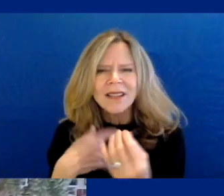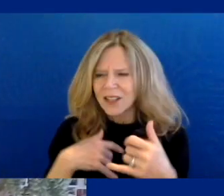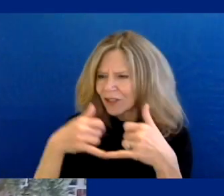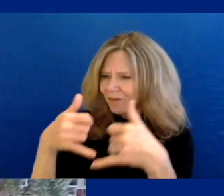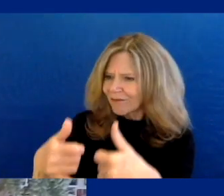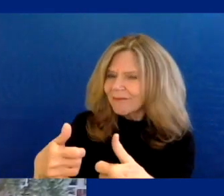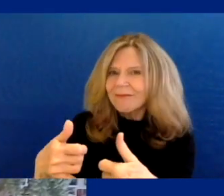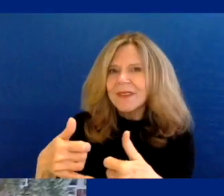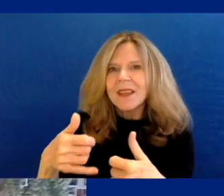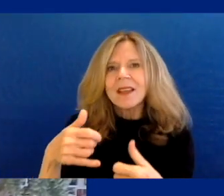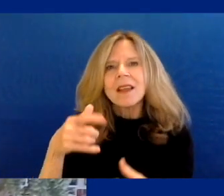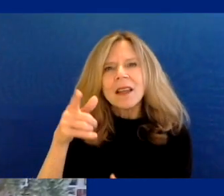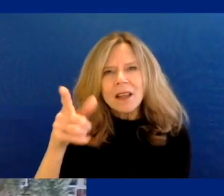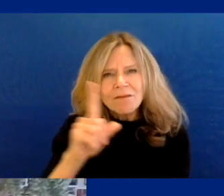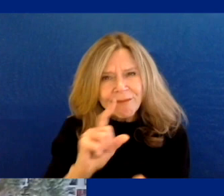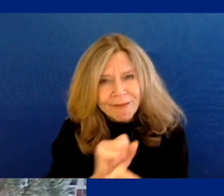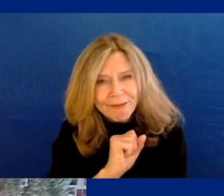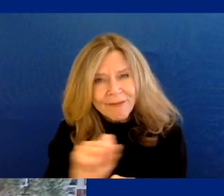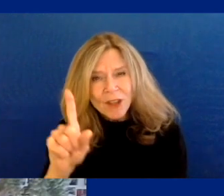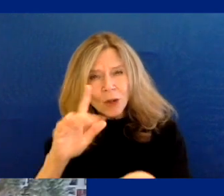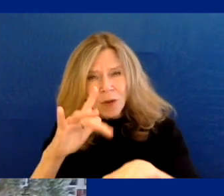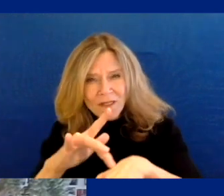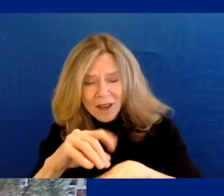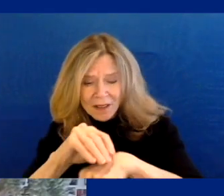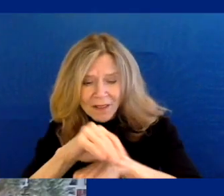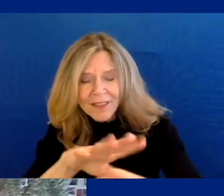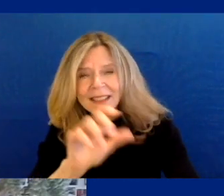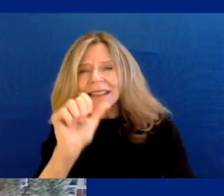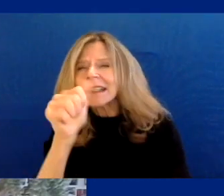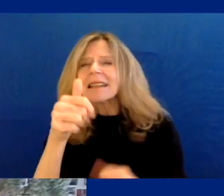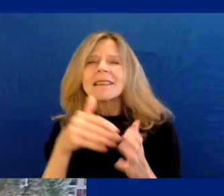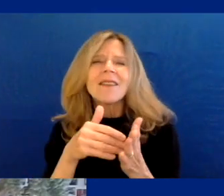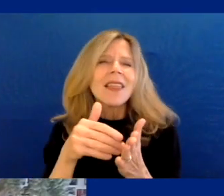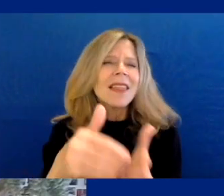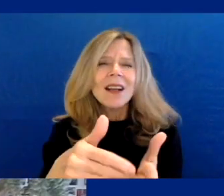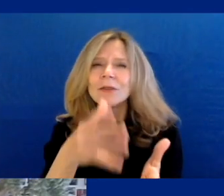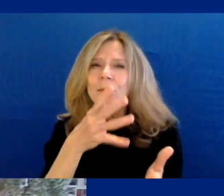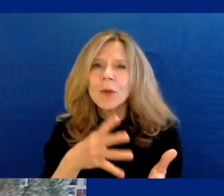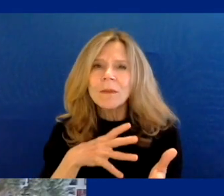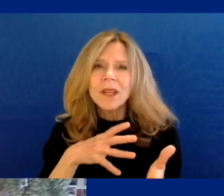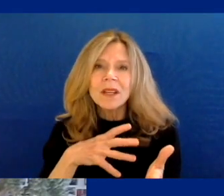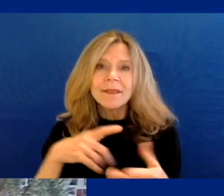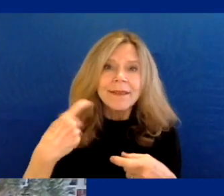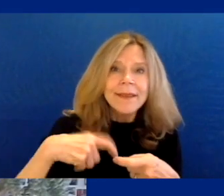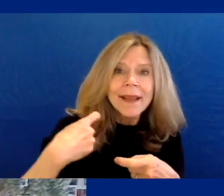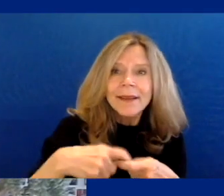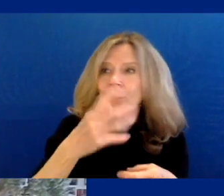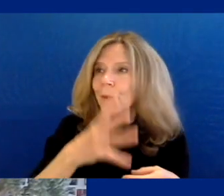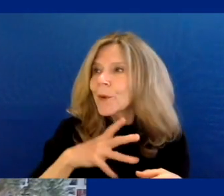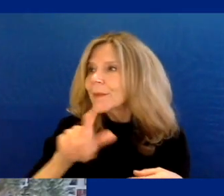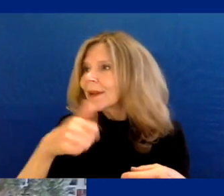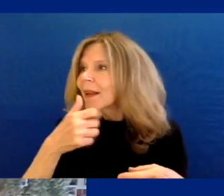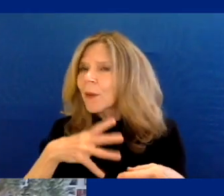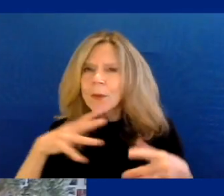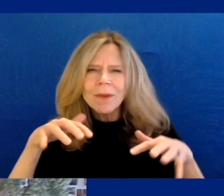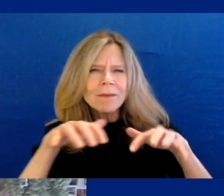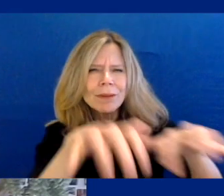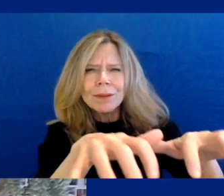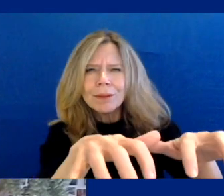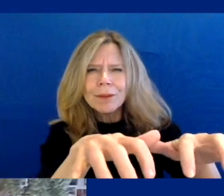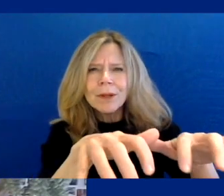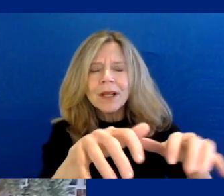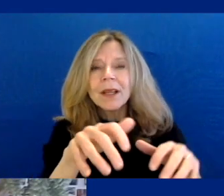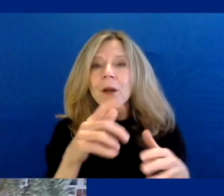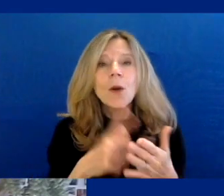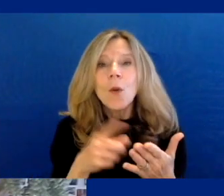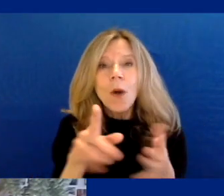because you have touched tens of thousands of women, Latinas and other women. And what you're doing for us